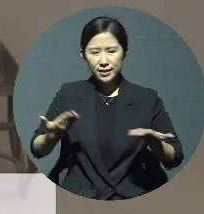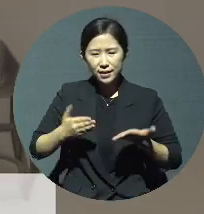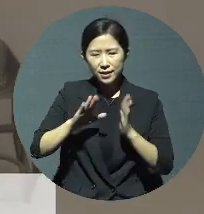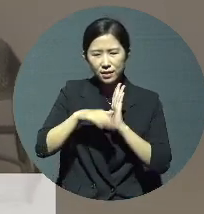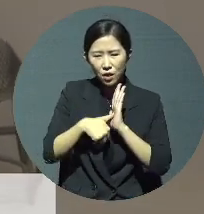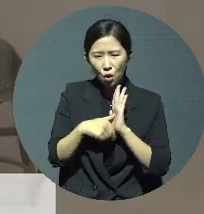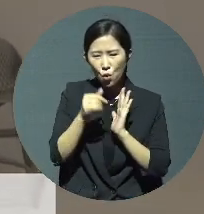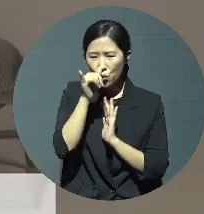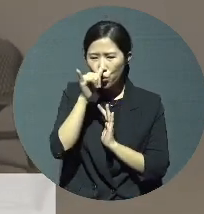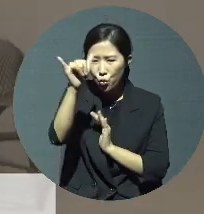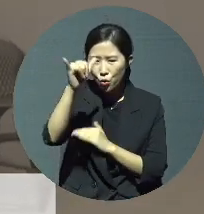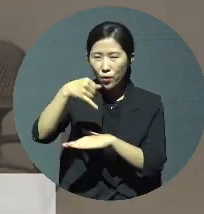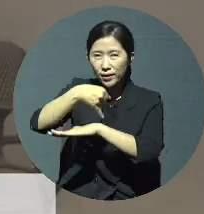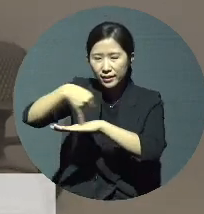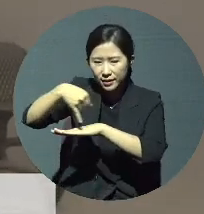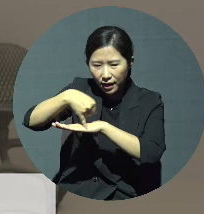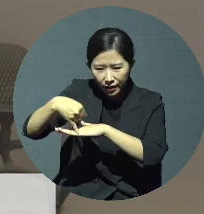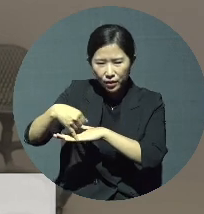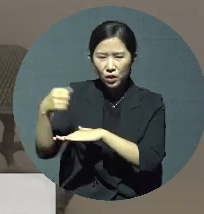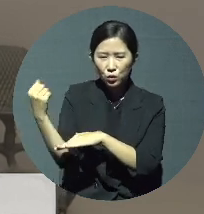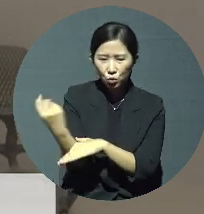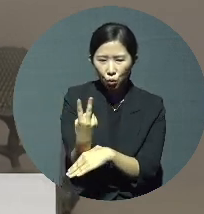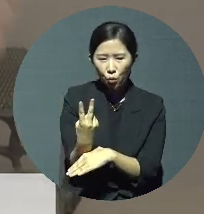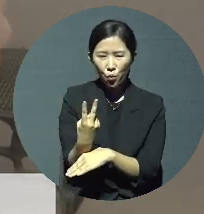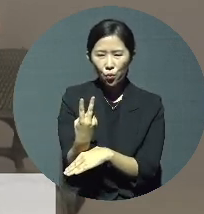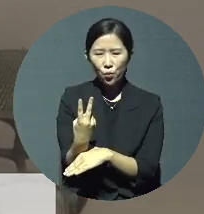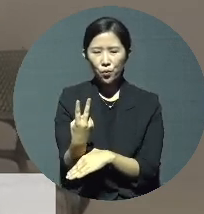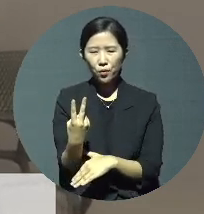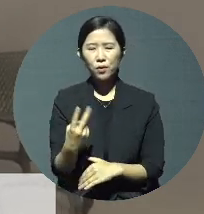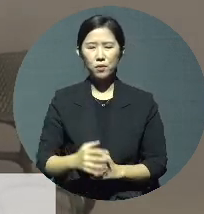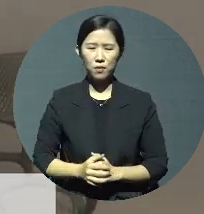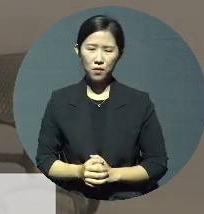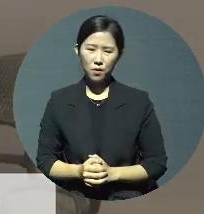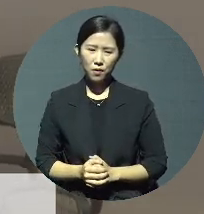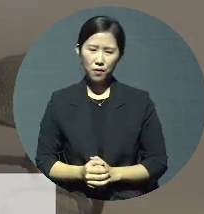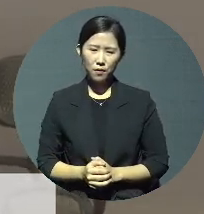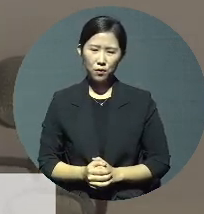between great design for business